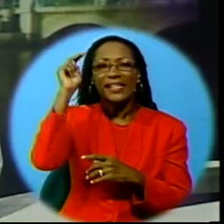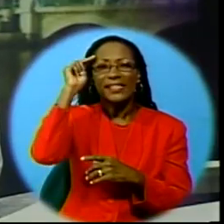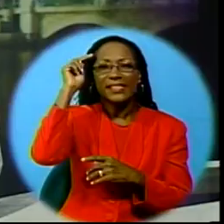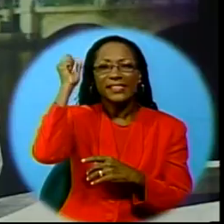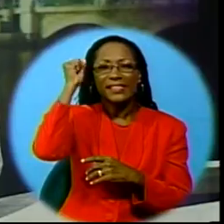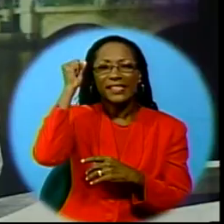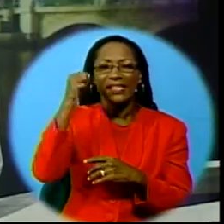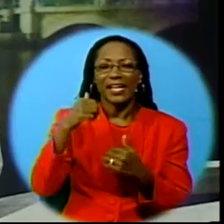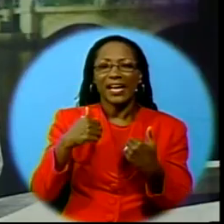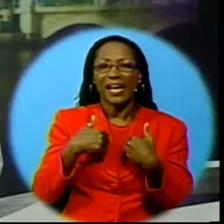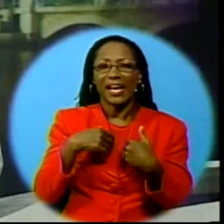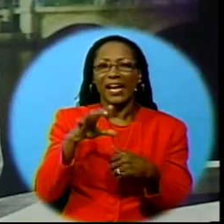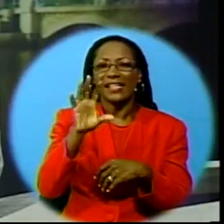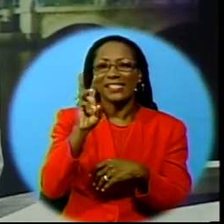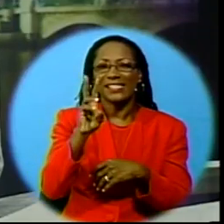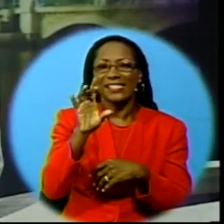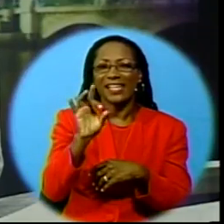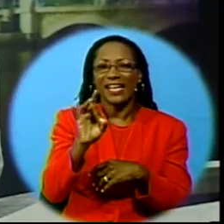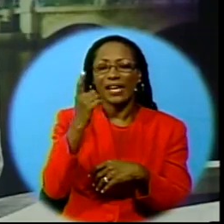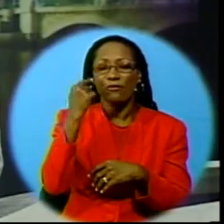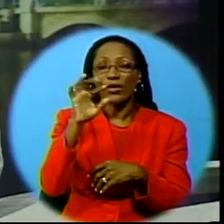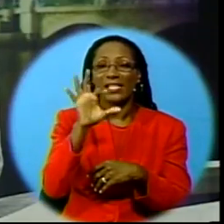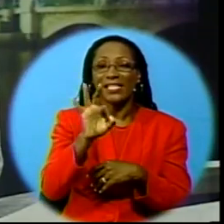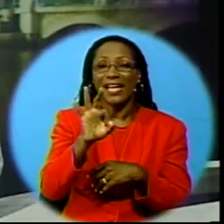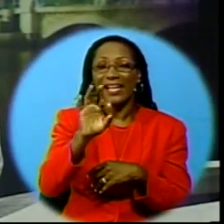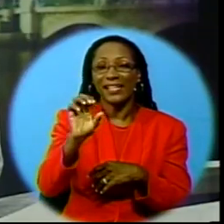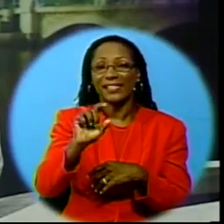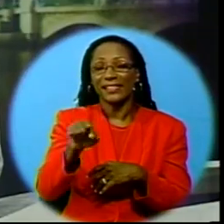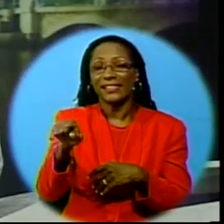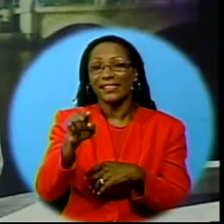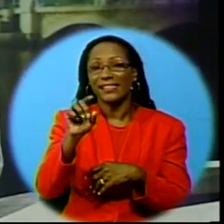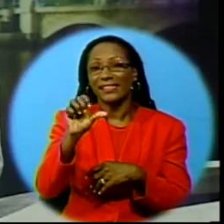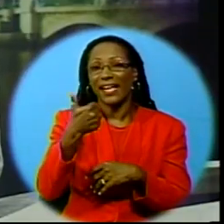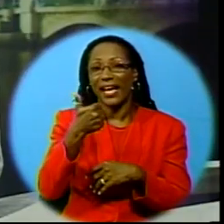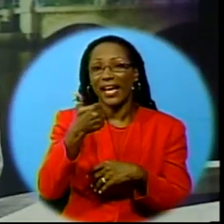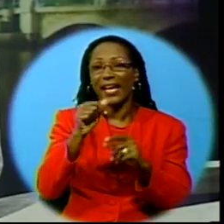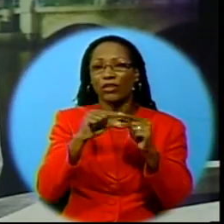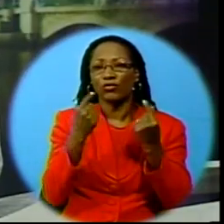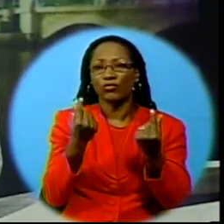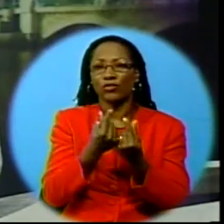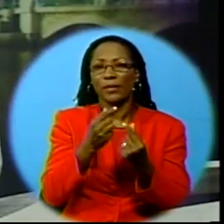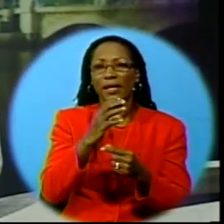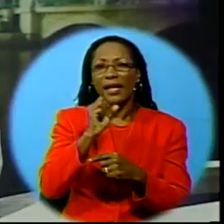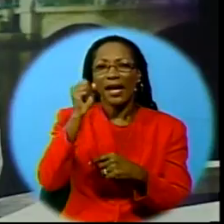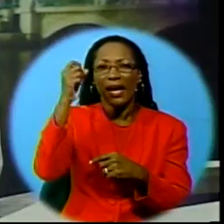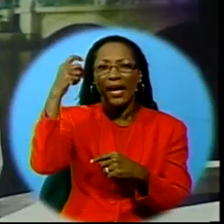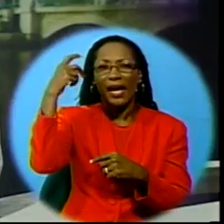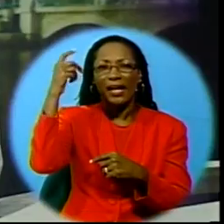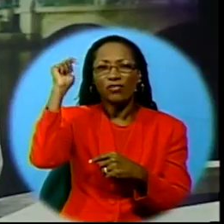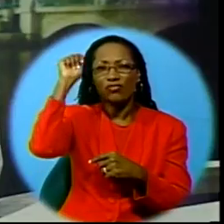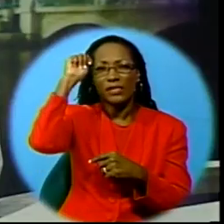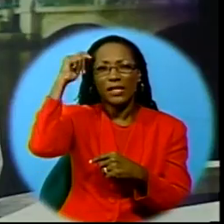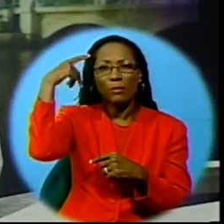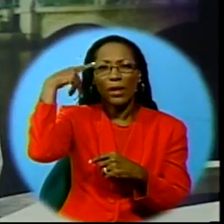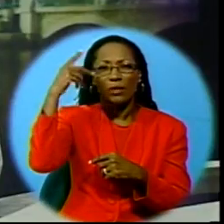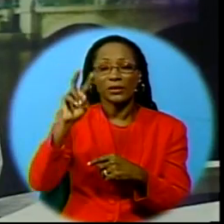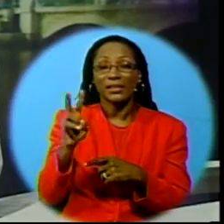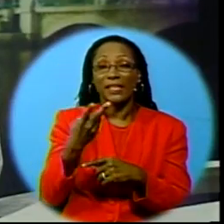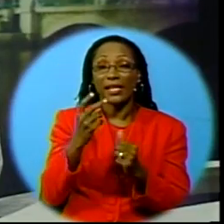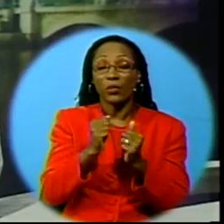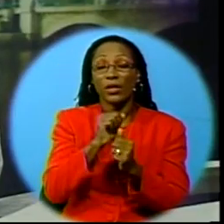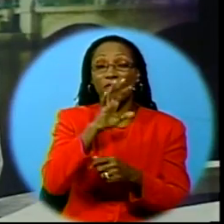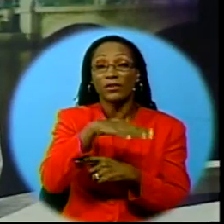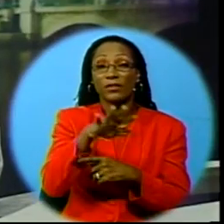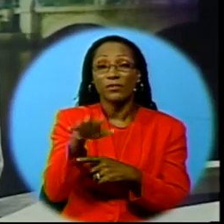with 68 points, while teammate Tristan Pragnell was second with 55 points. Even though the Barbadian team was